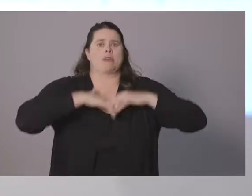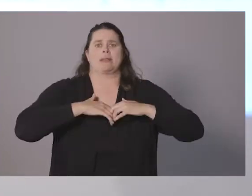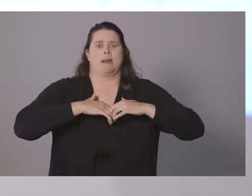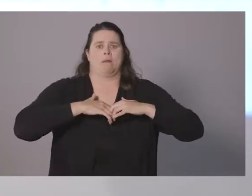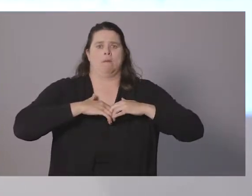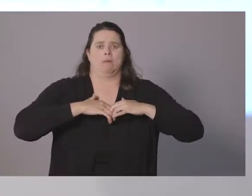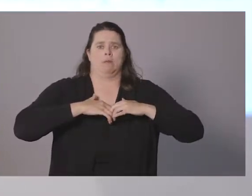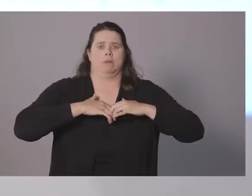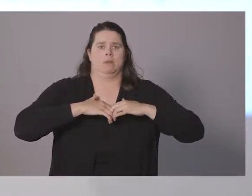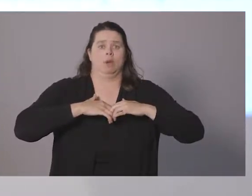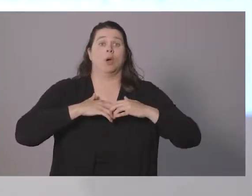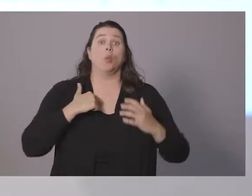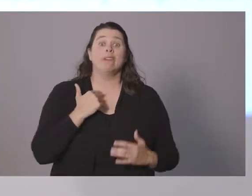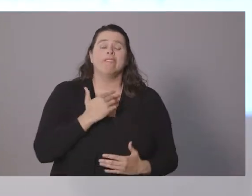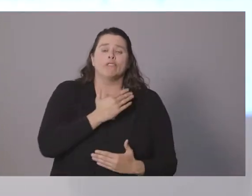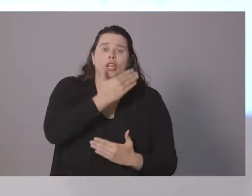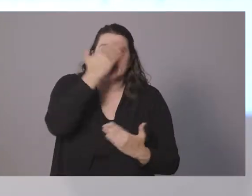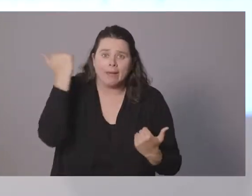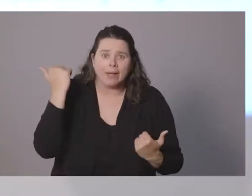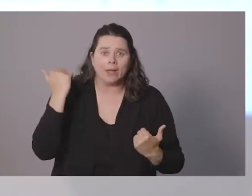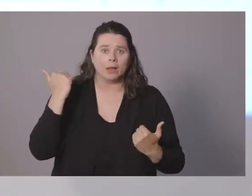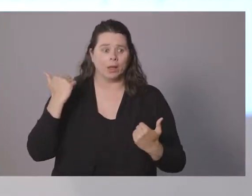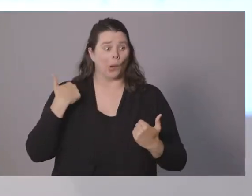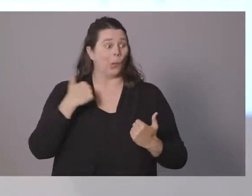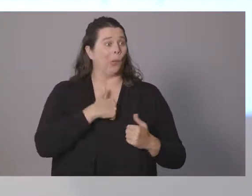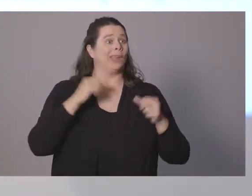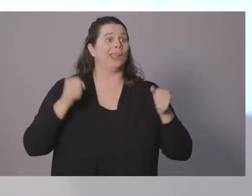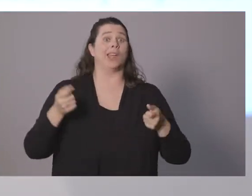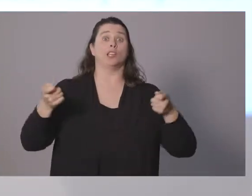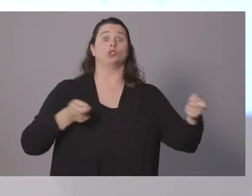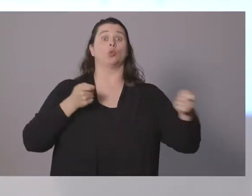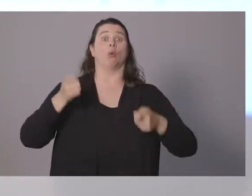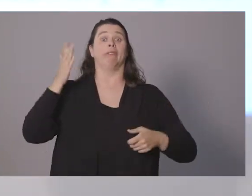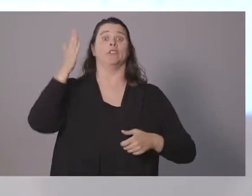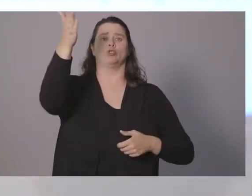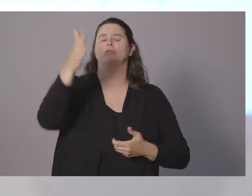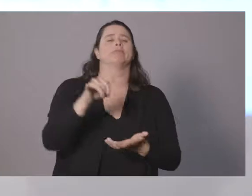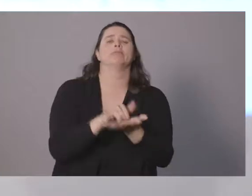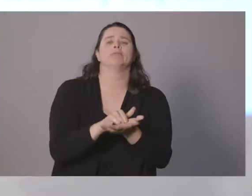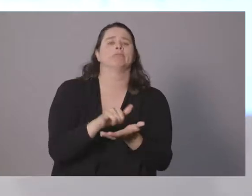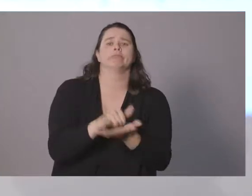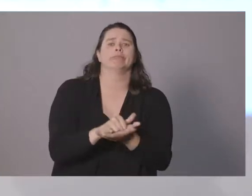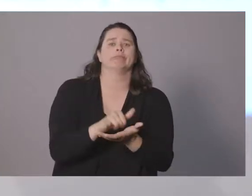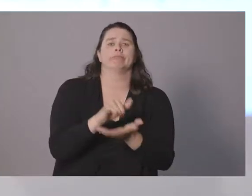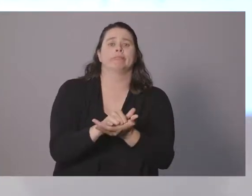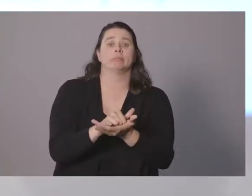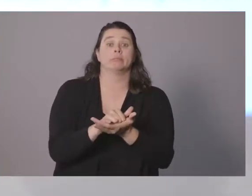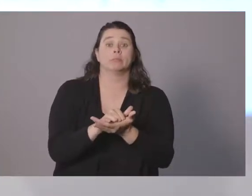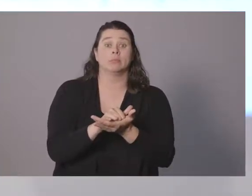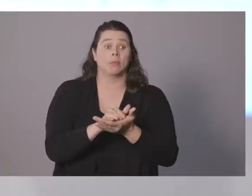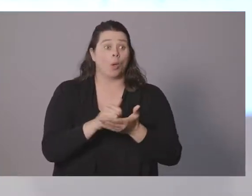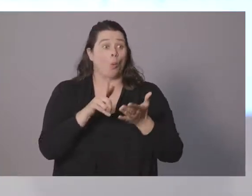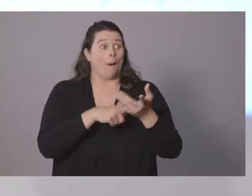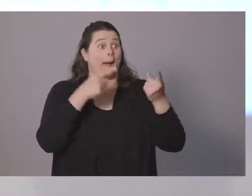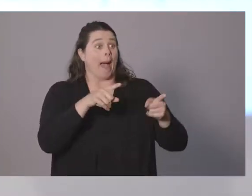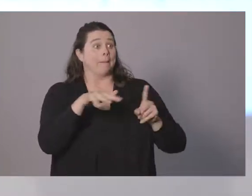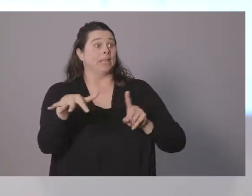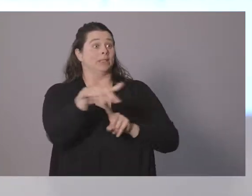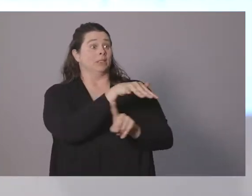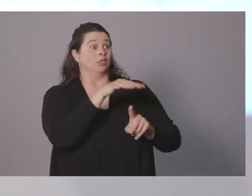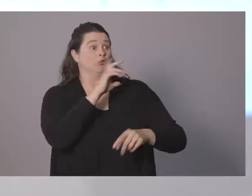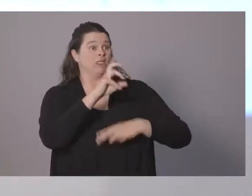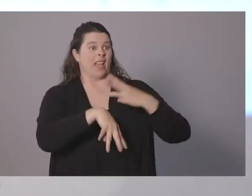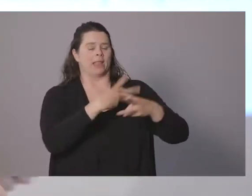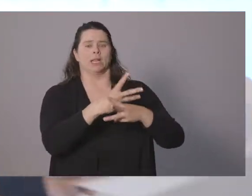as we need to hide from the intolerable reality of man's inhumanity to man.